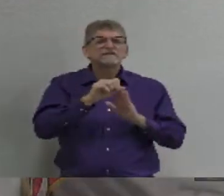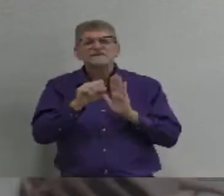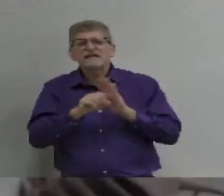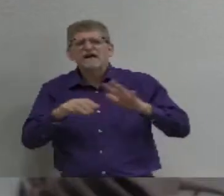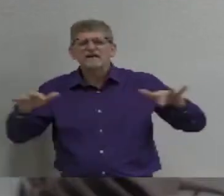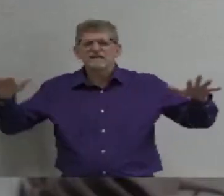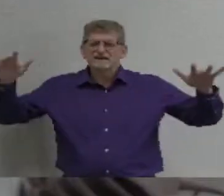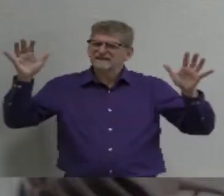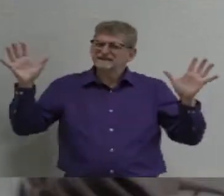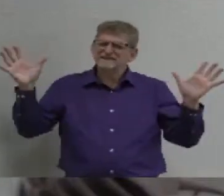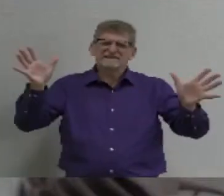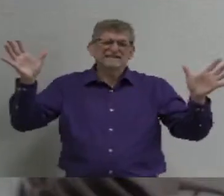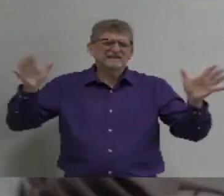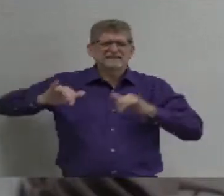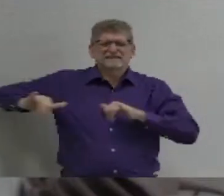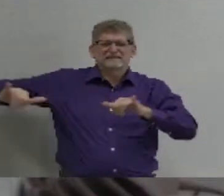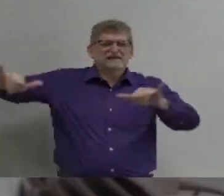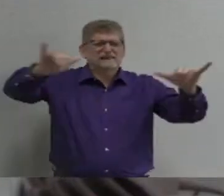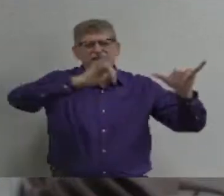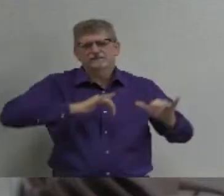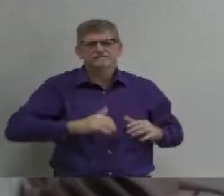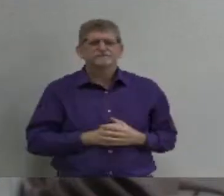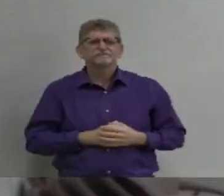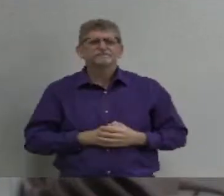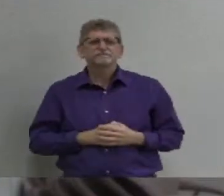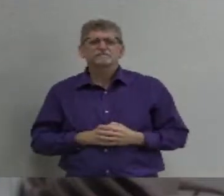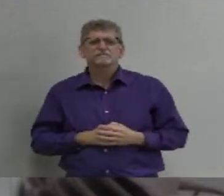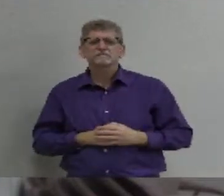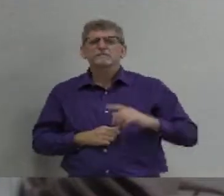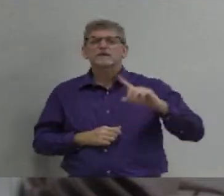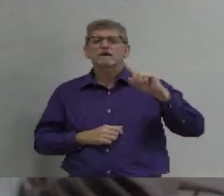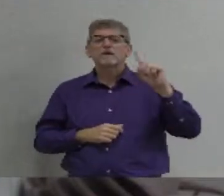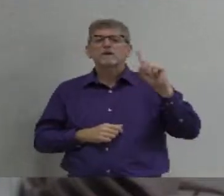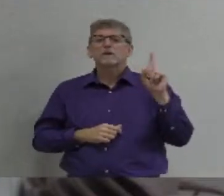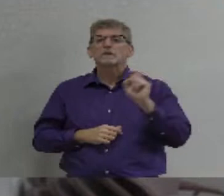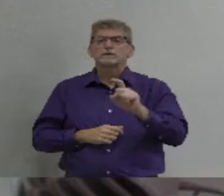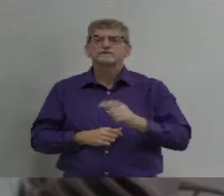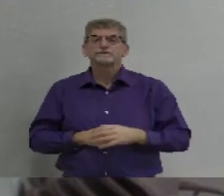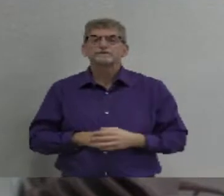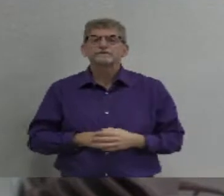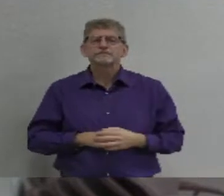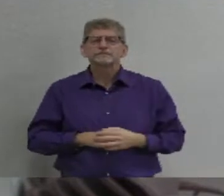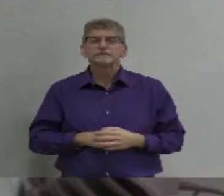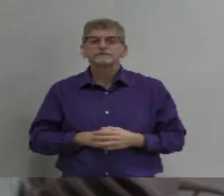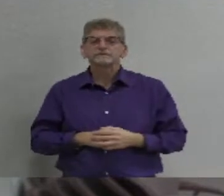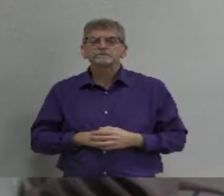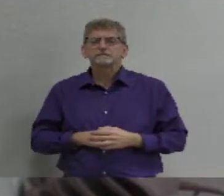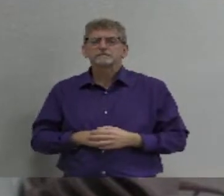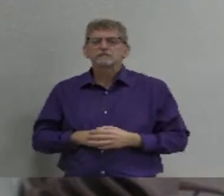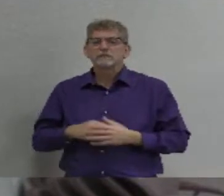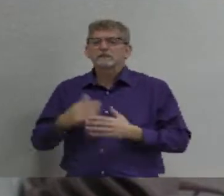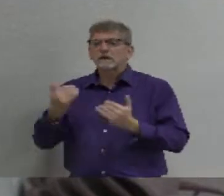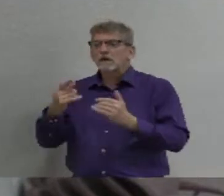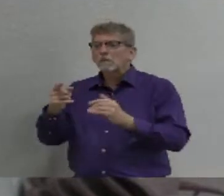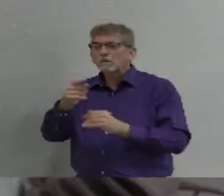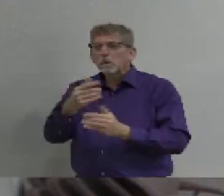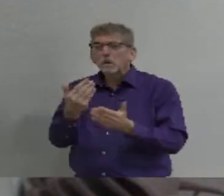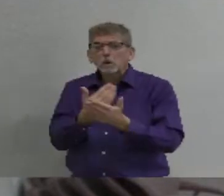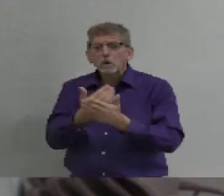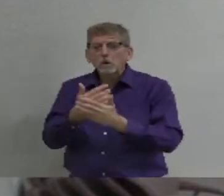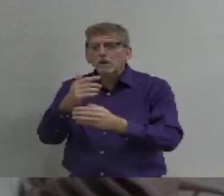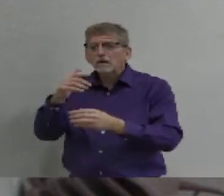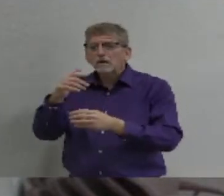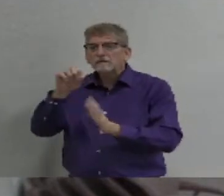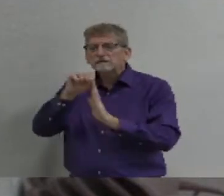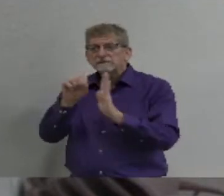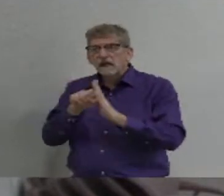And several mass vaccination sites recently opened around the state. In Tippecanoe County, there wasn't really one kind of in our area. Is there any conversation, as far as you're aware, to